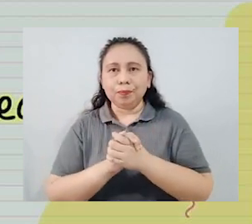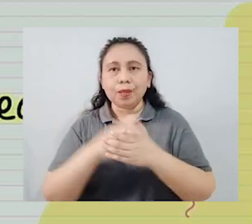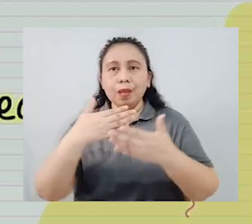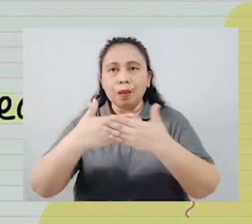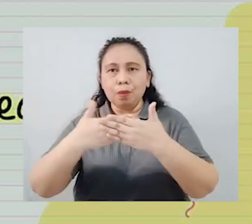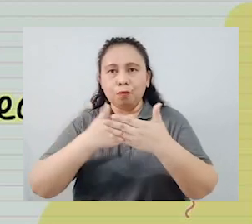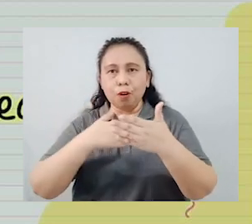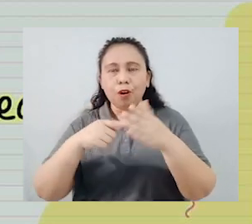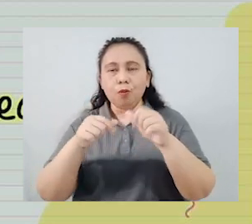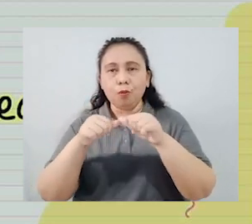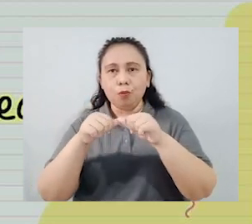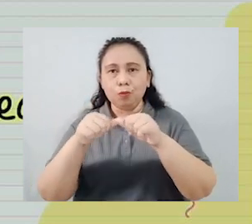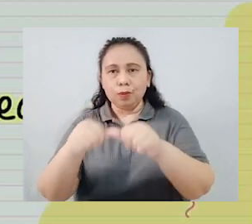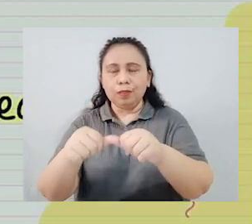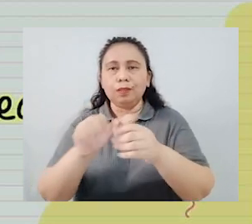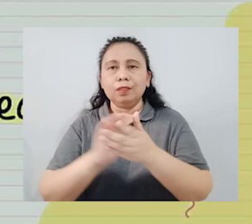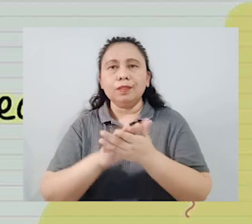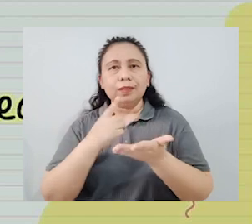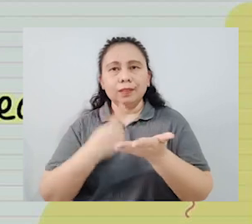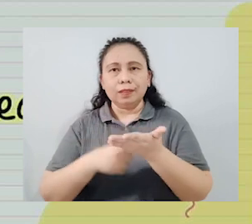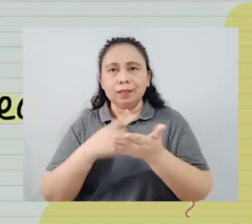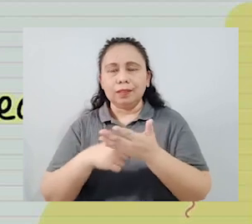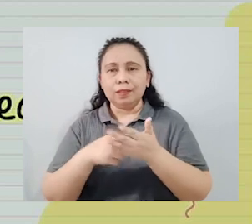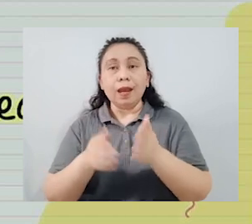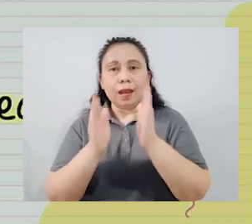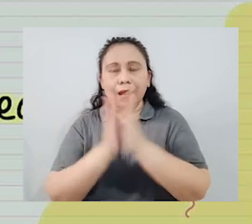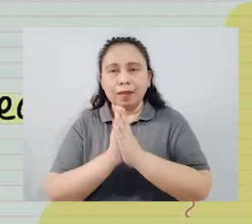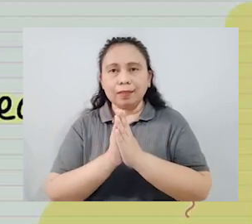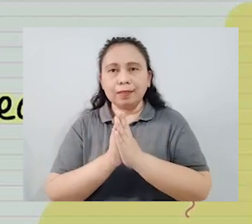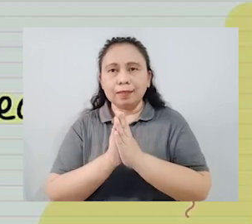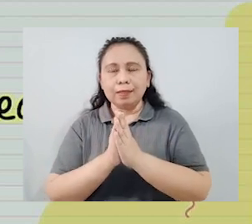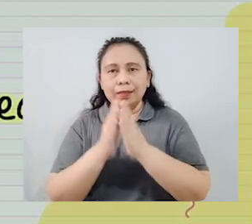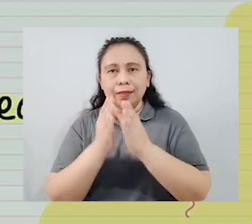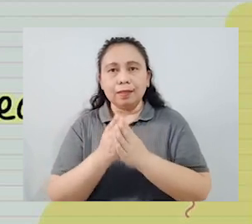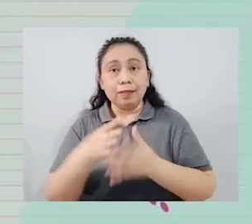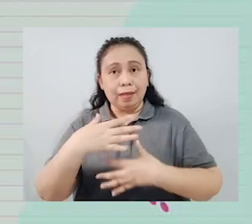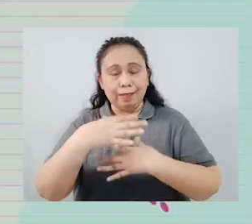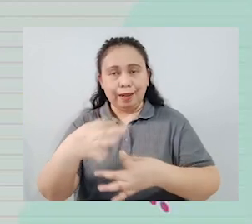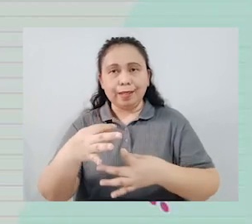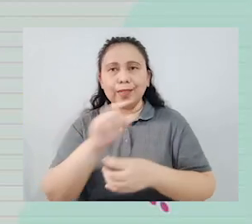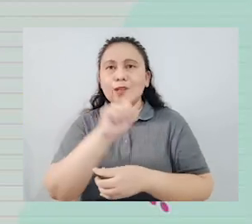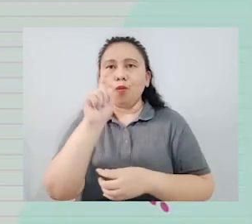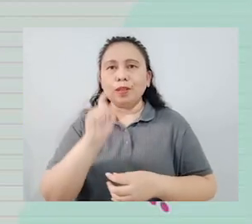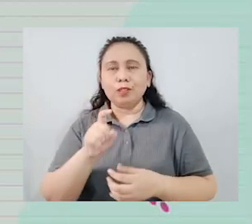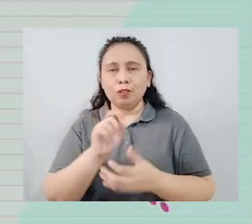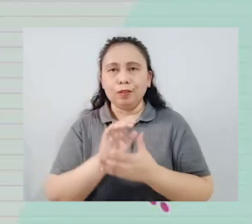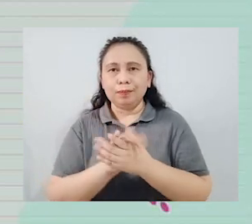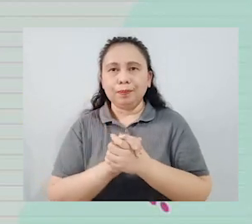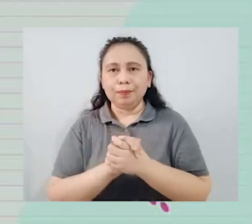Before we proceed with our discussion, let me ask you these very interesting questions.